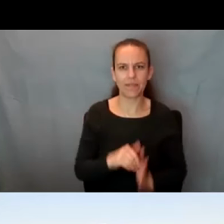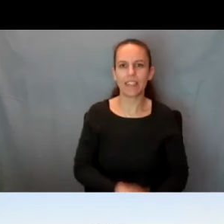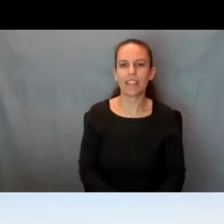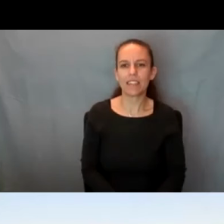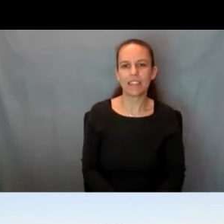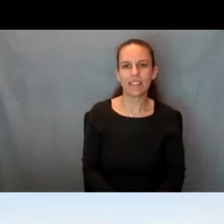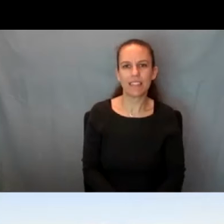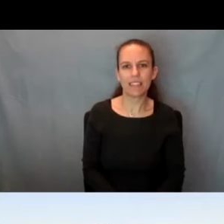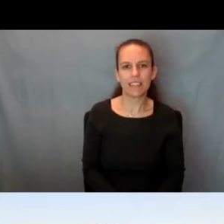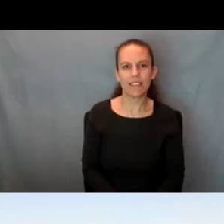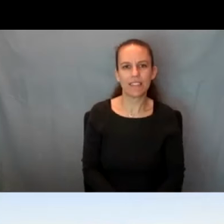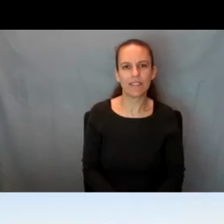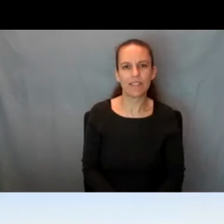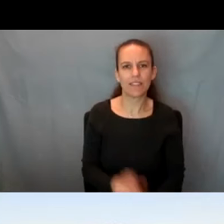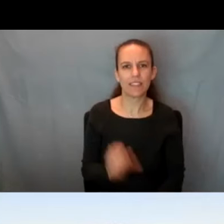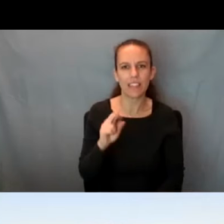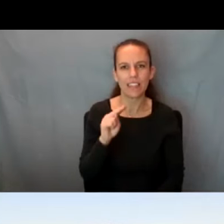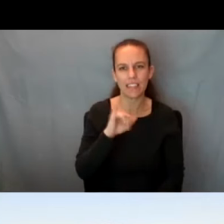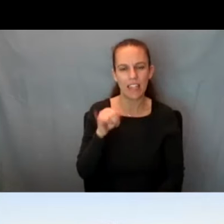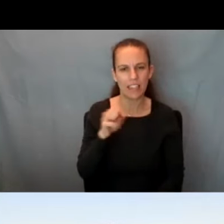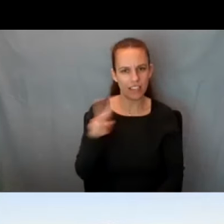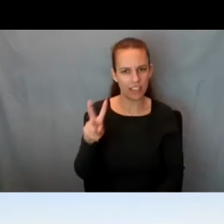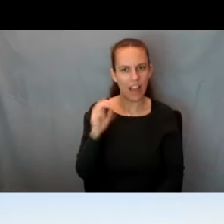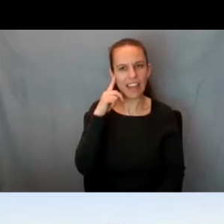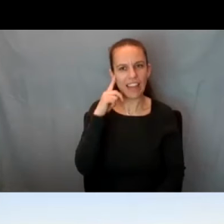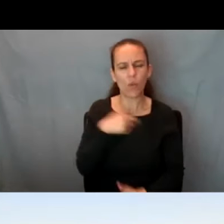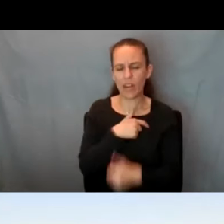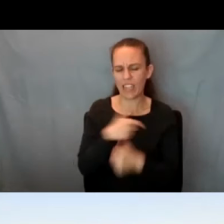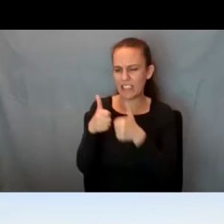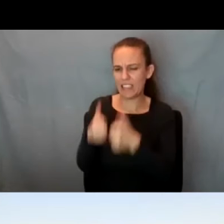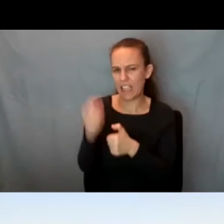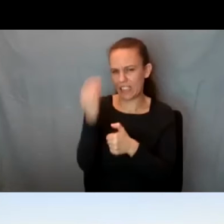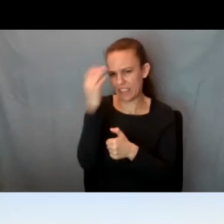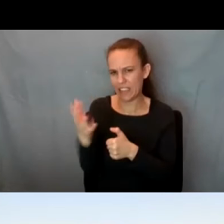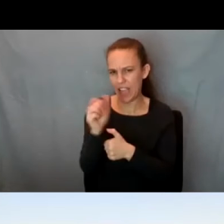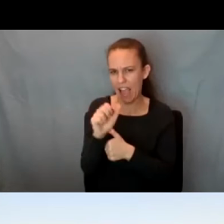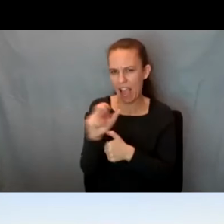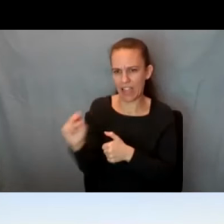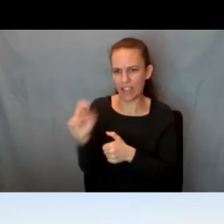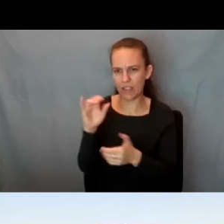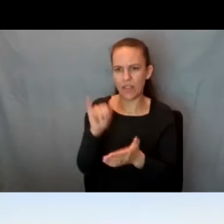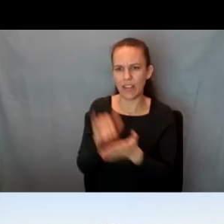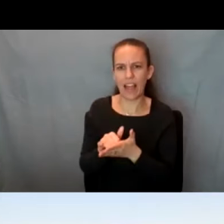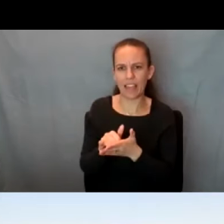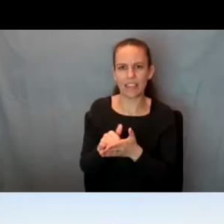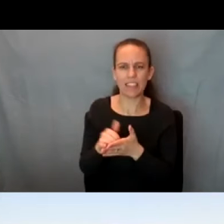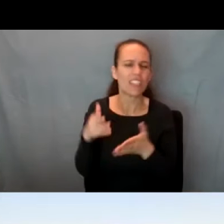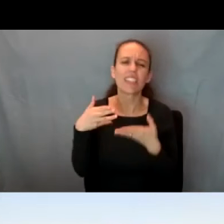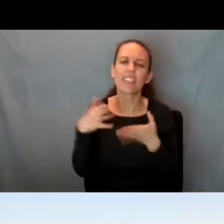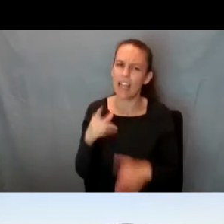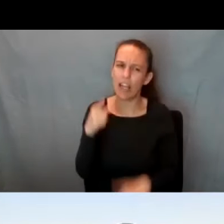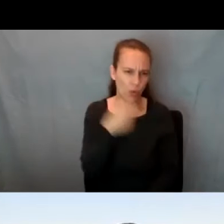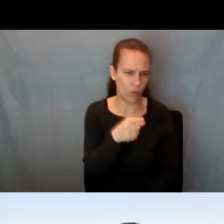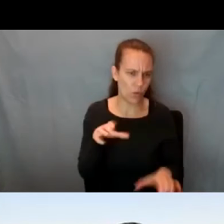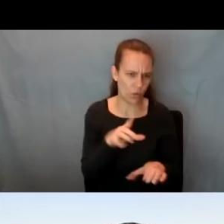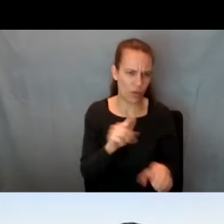Okay, I think we are going to text Anne so that we let you do it. Dr. Mihigo, please go